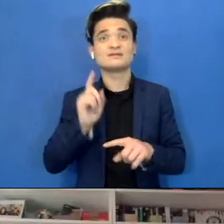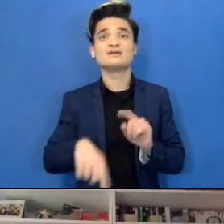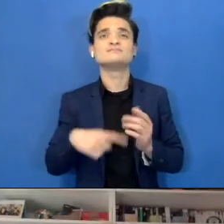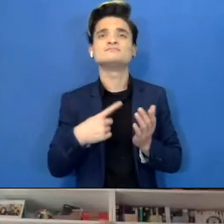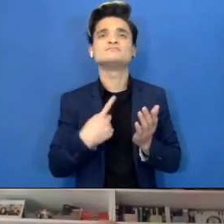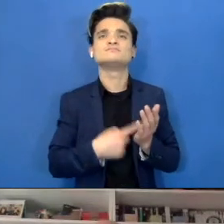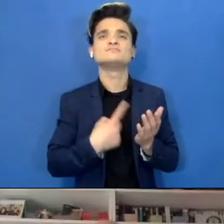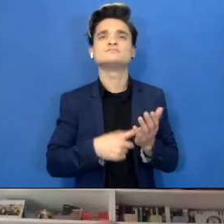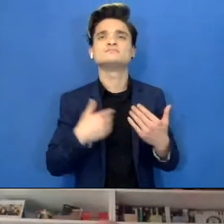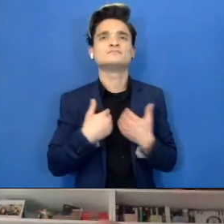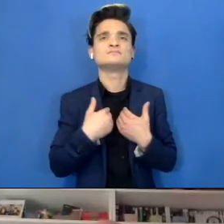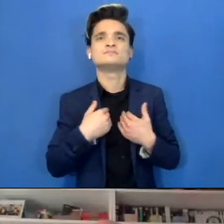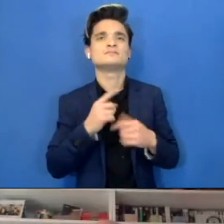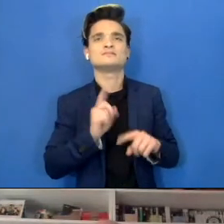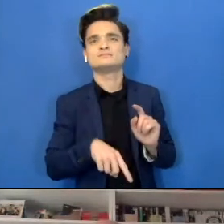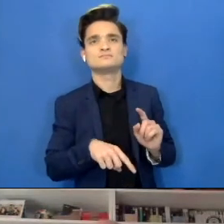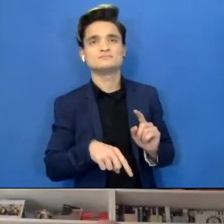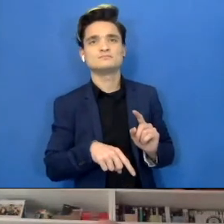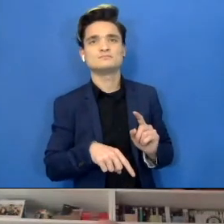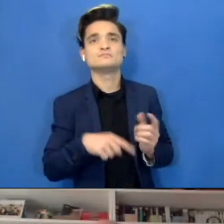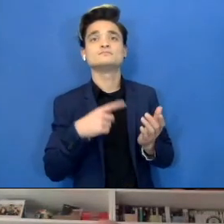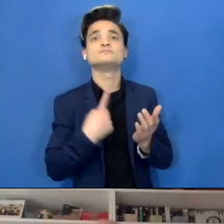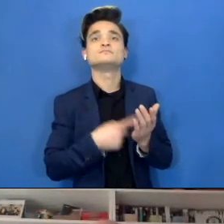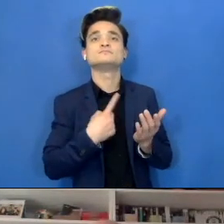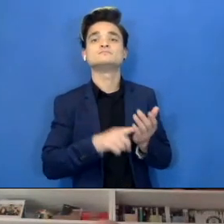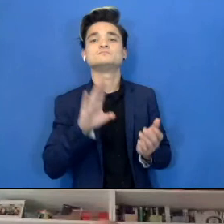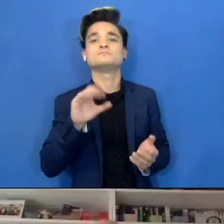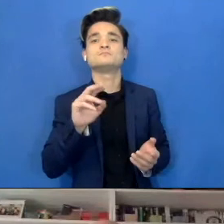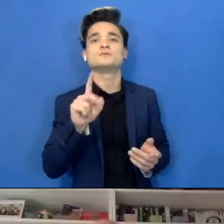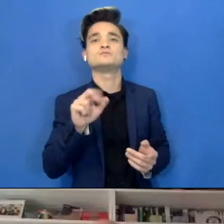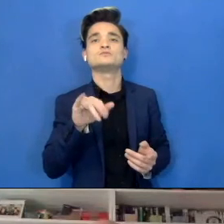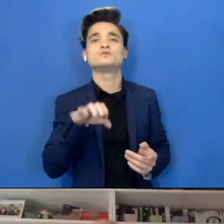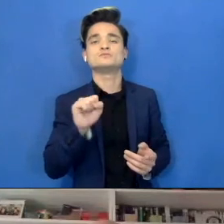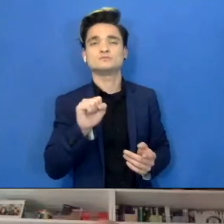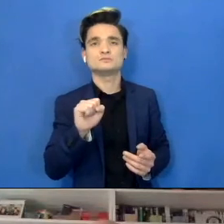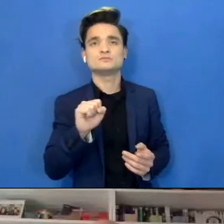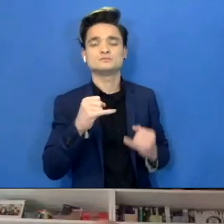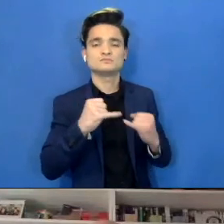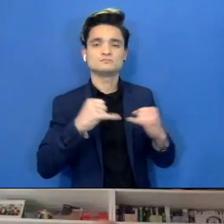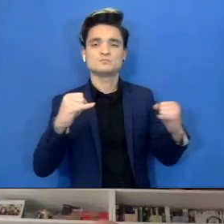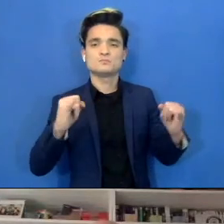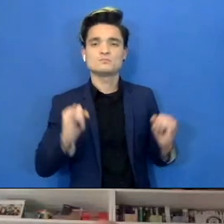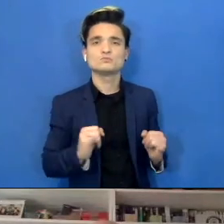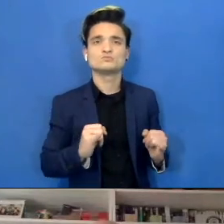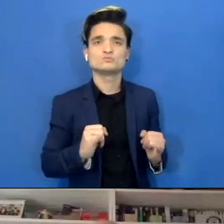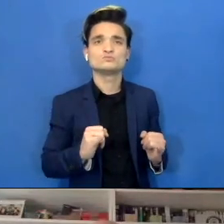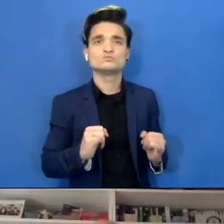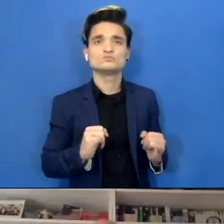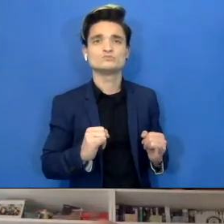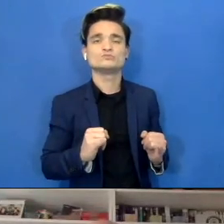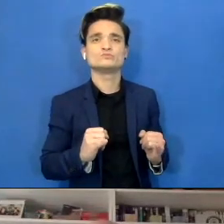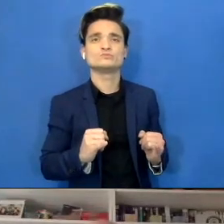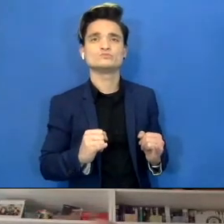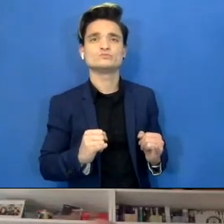think, see, I can't do any cat scenes today. But it's the opposite. It's like, okay, I can't do cat scenes, but I can do everything